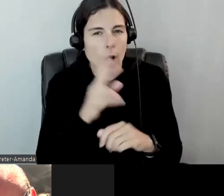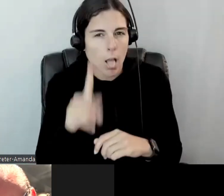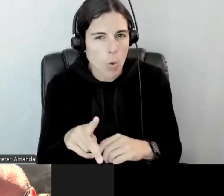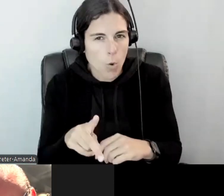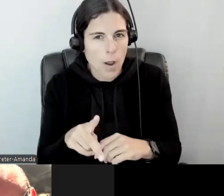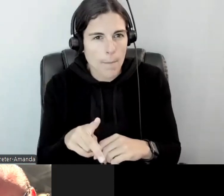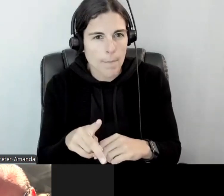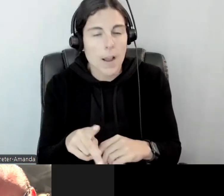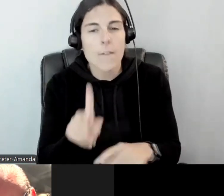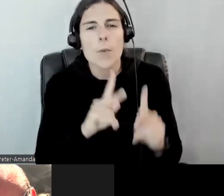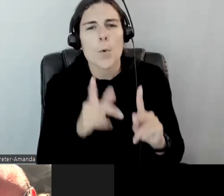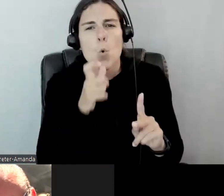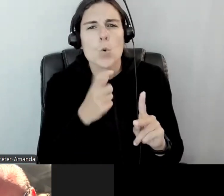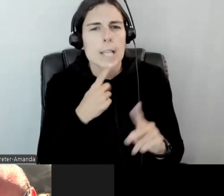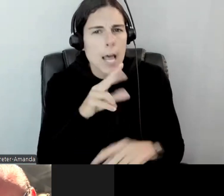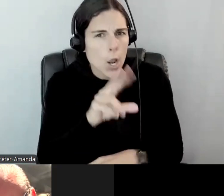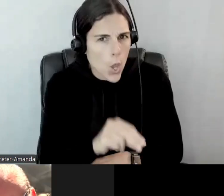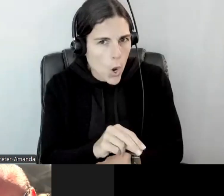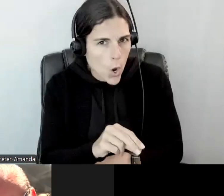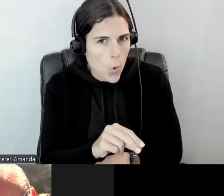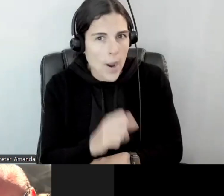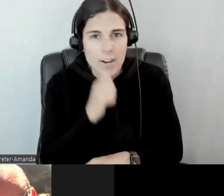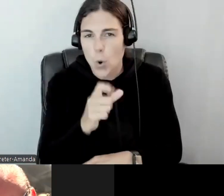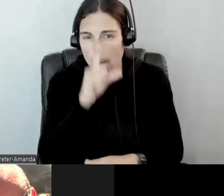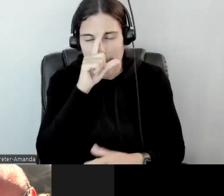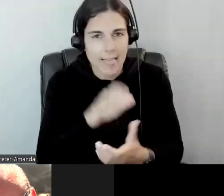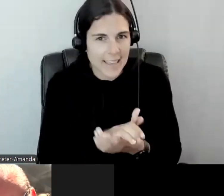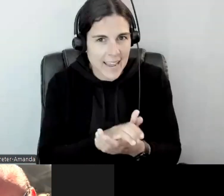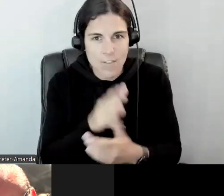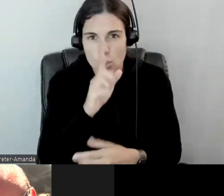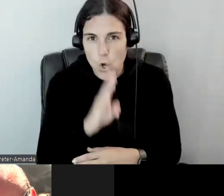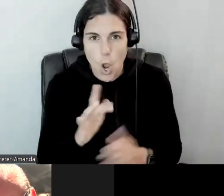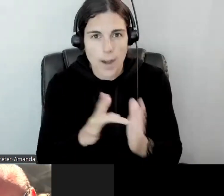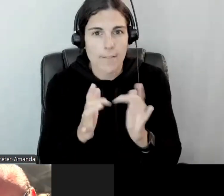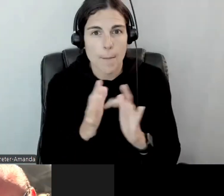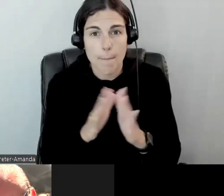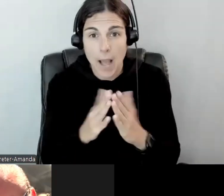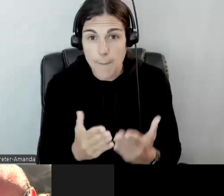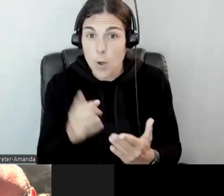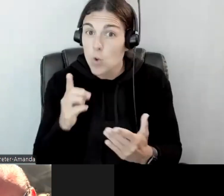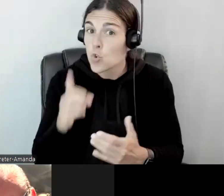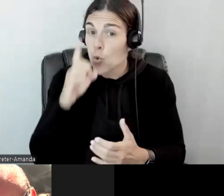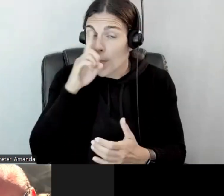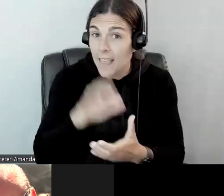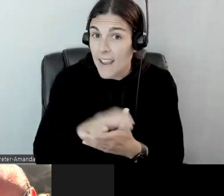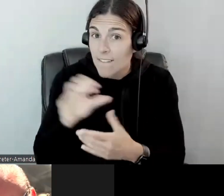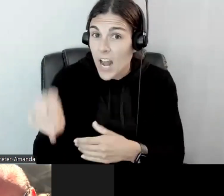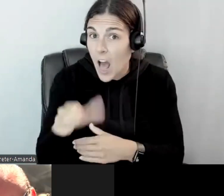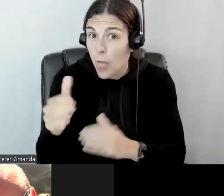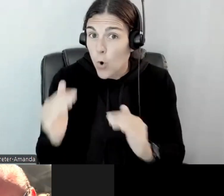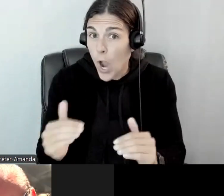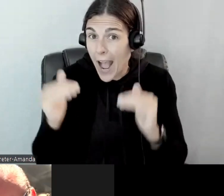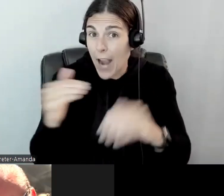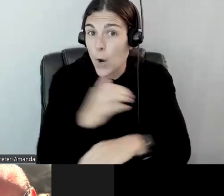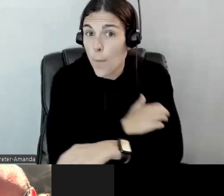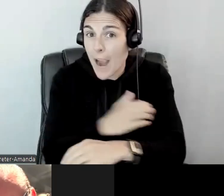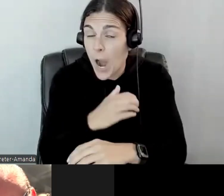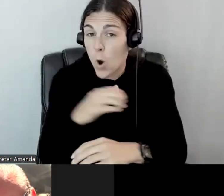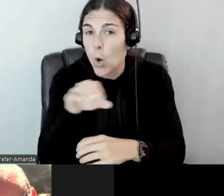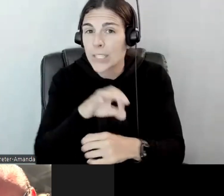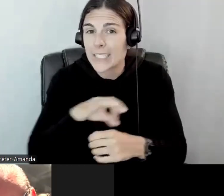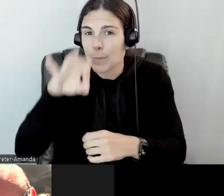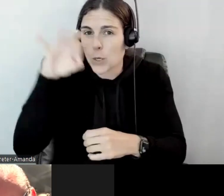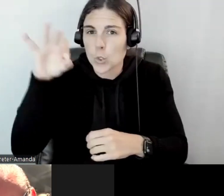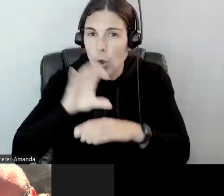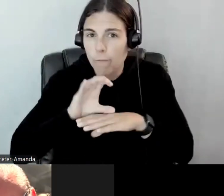said, no, I don't believe in the God of the Bible. Do you believe in any other higher power or spiritual force? To which